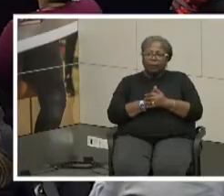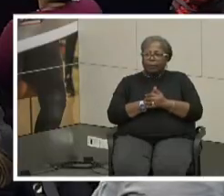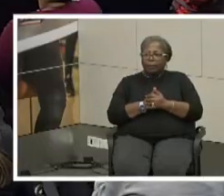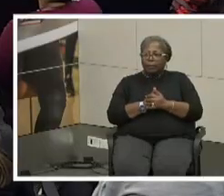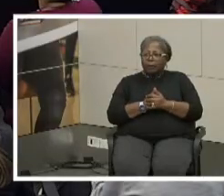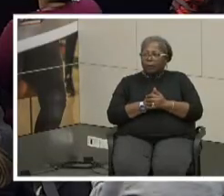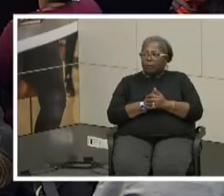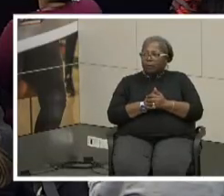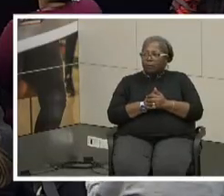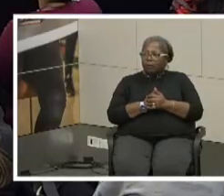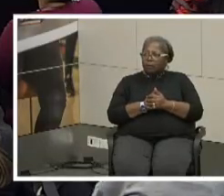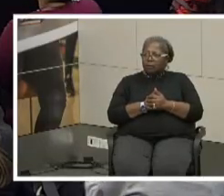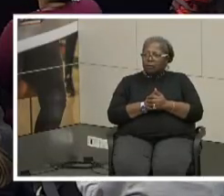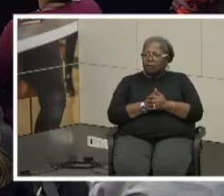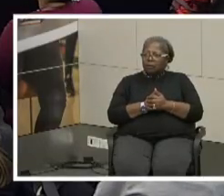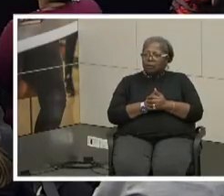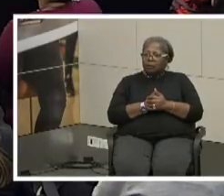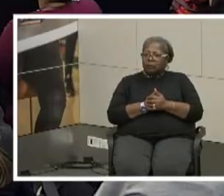better